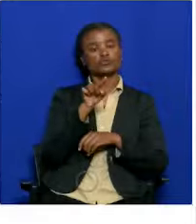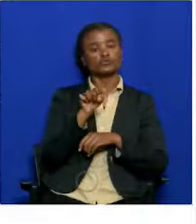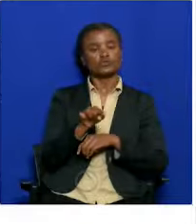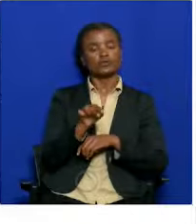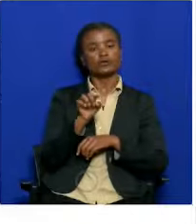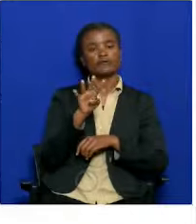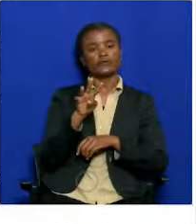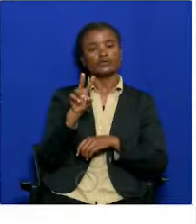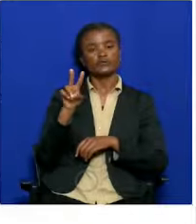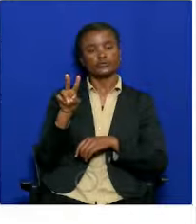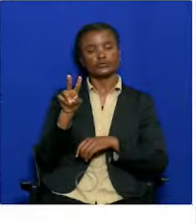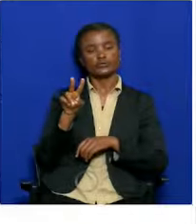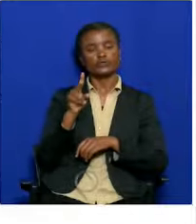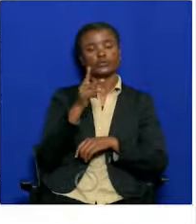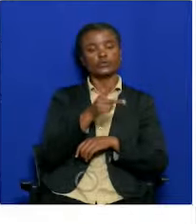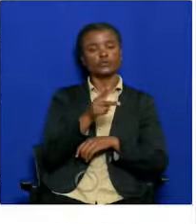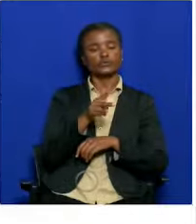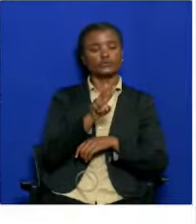Yes.